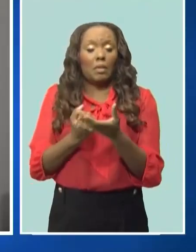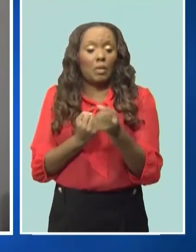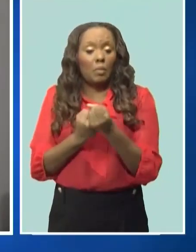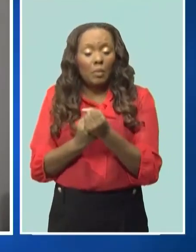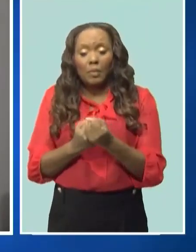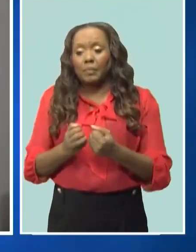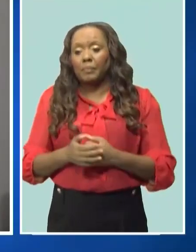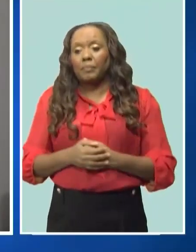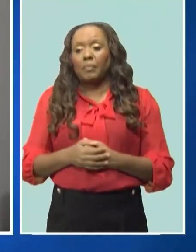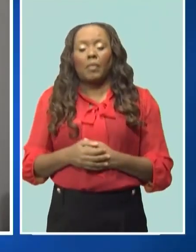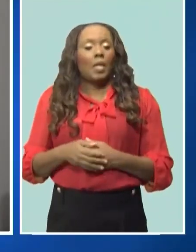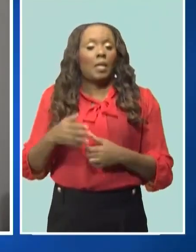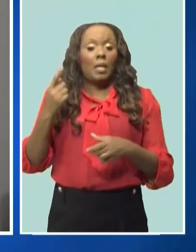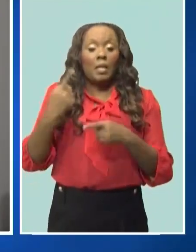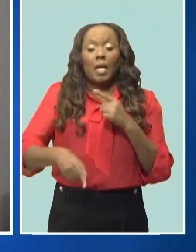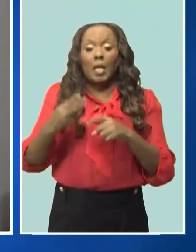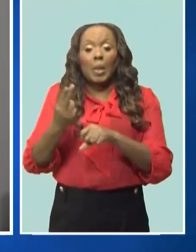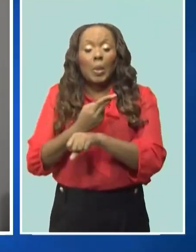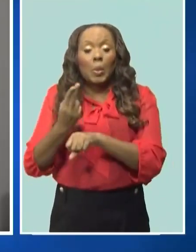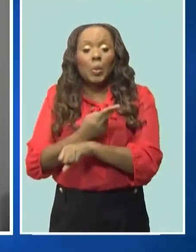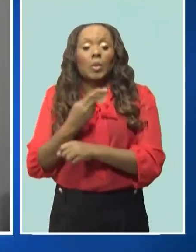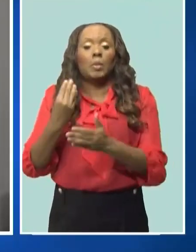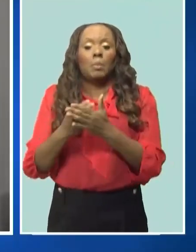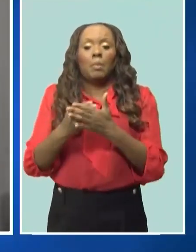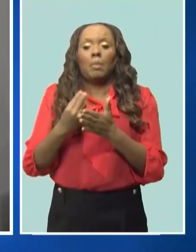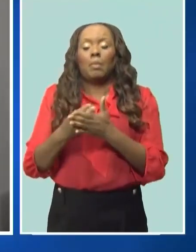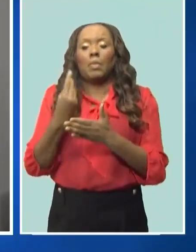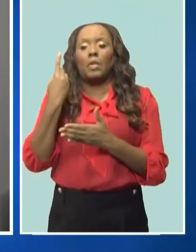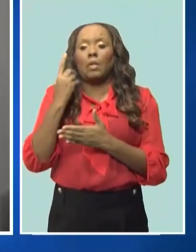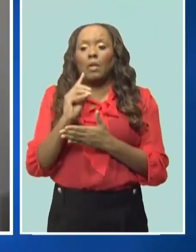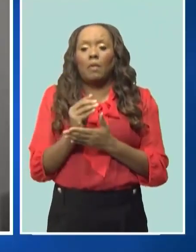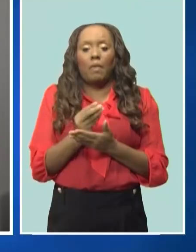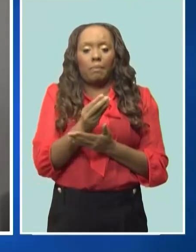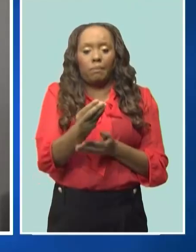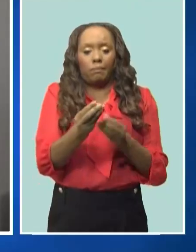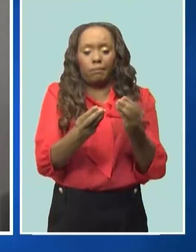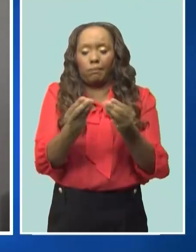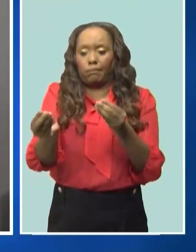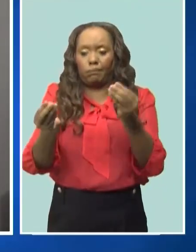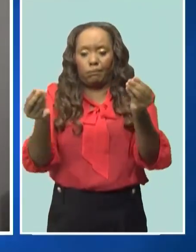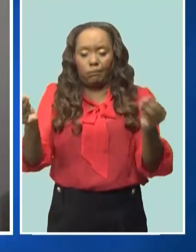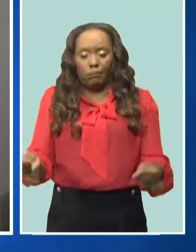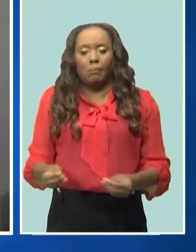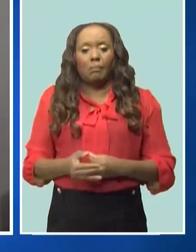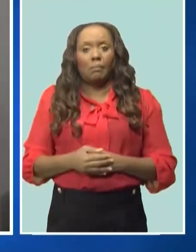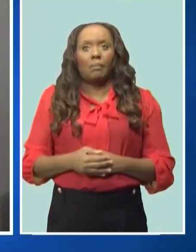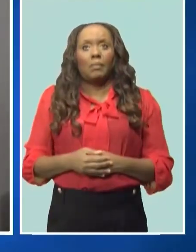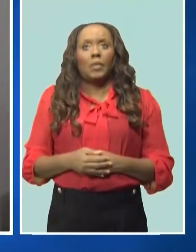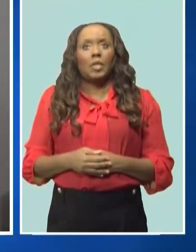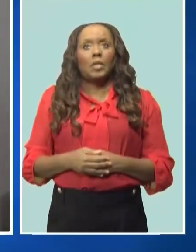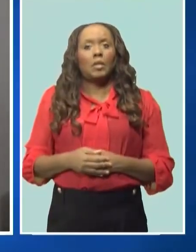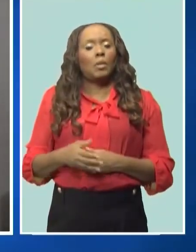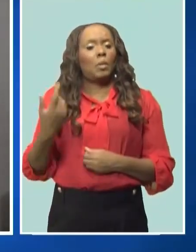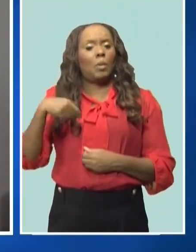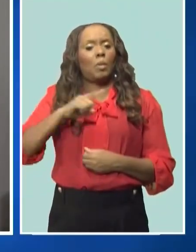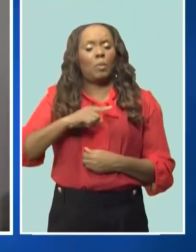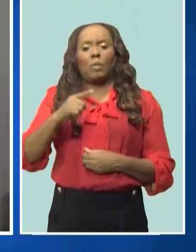the fiscal space. We therefore sometimes get the impression that small states are chided for our development